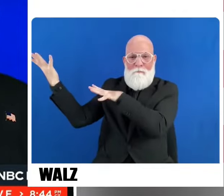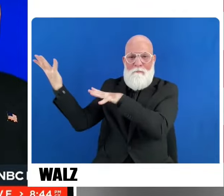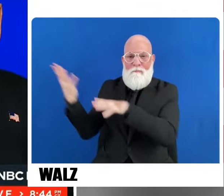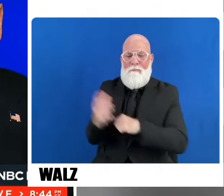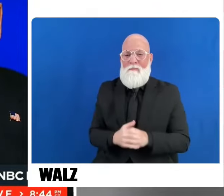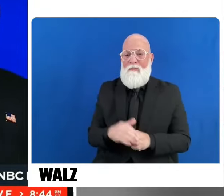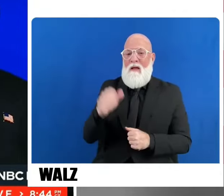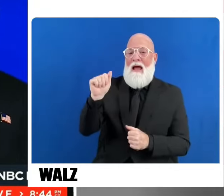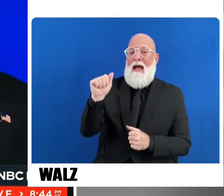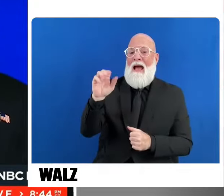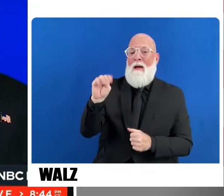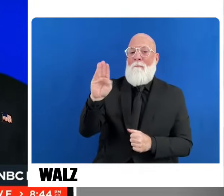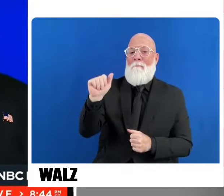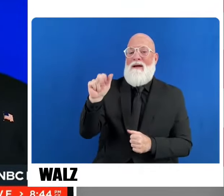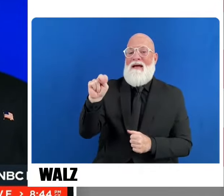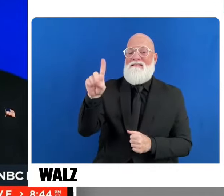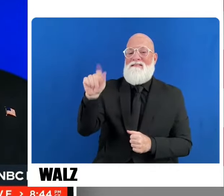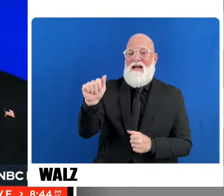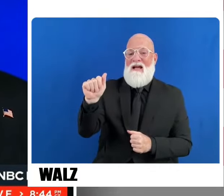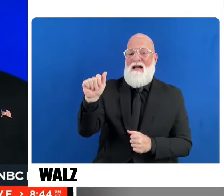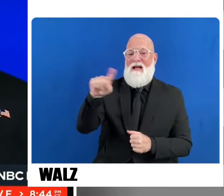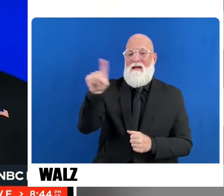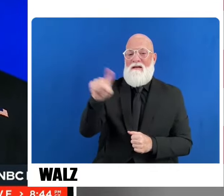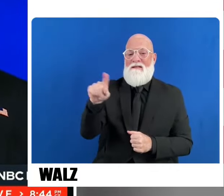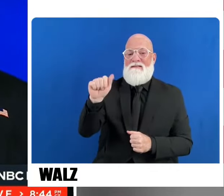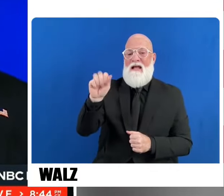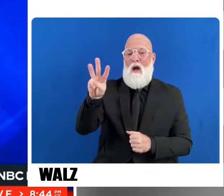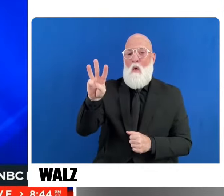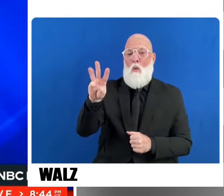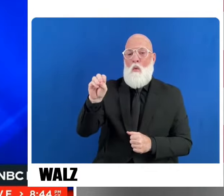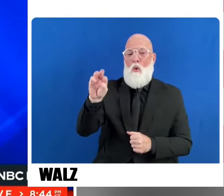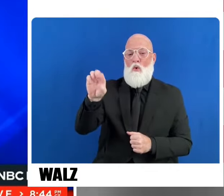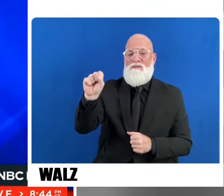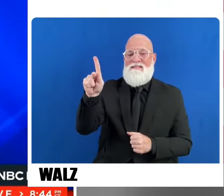young bride in Texas waiting for their child at 18 weeks.